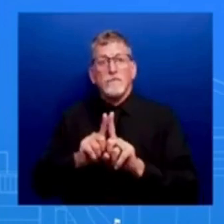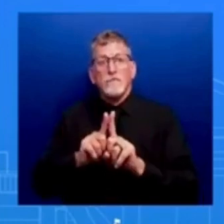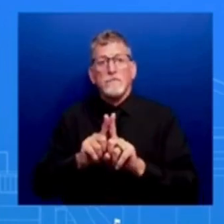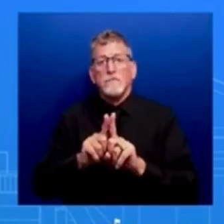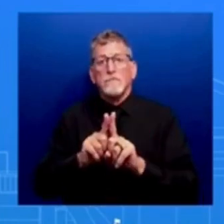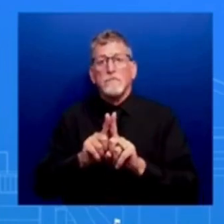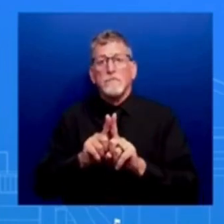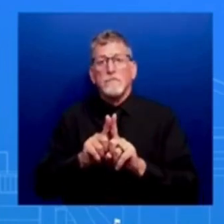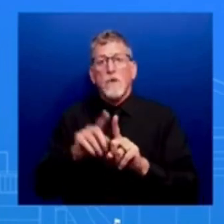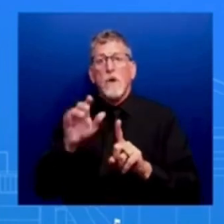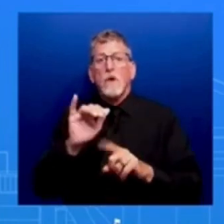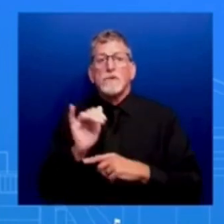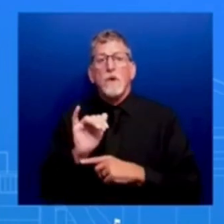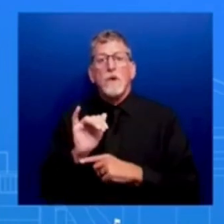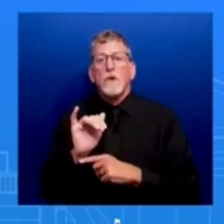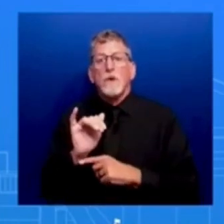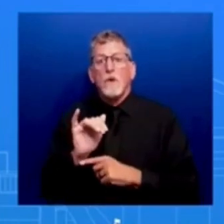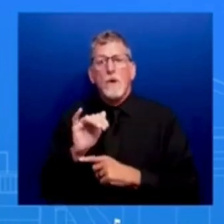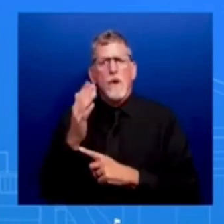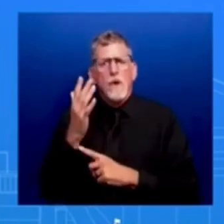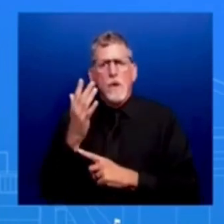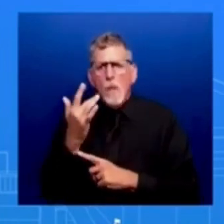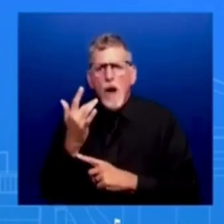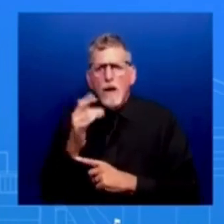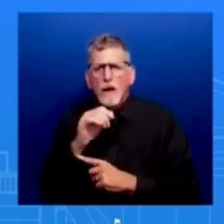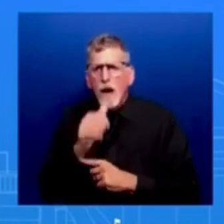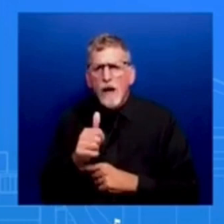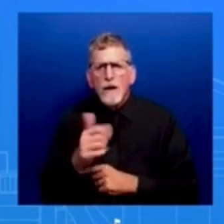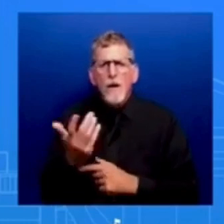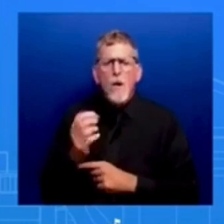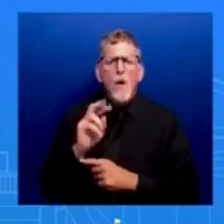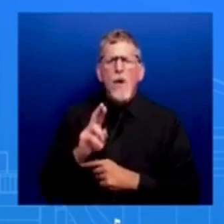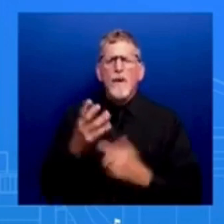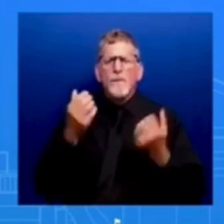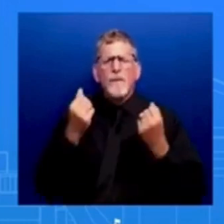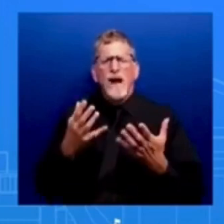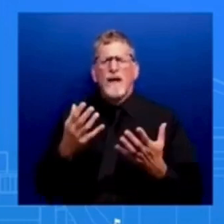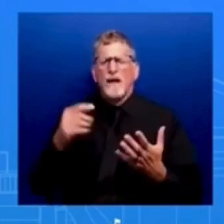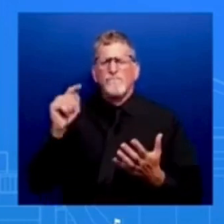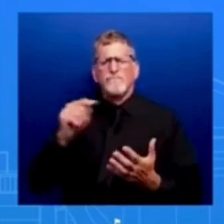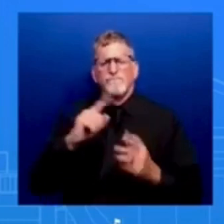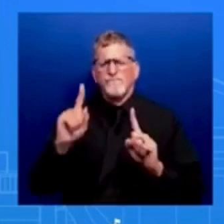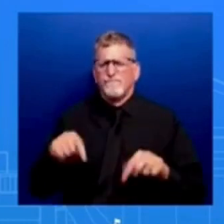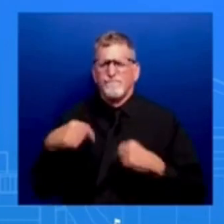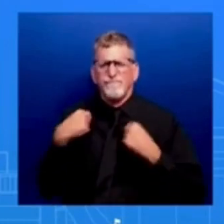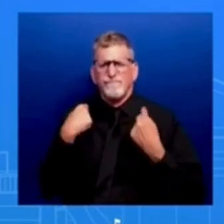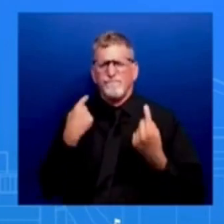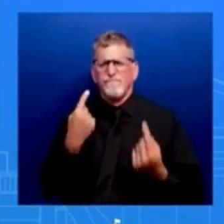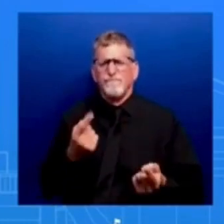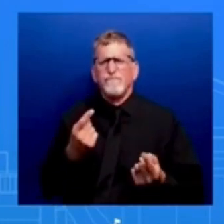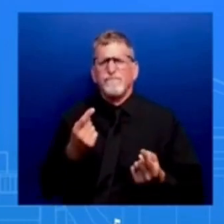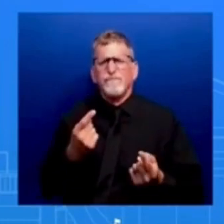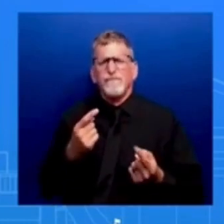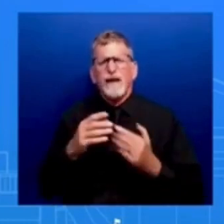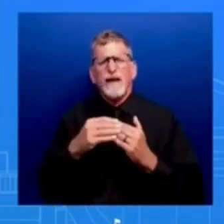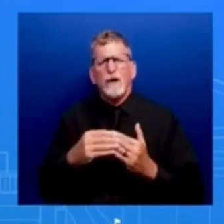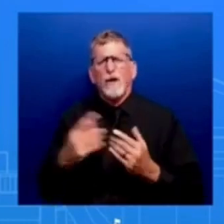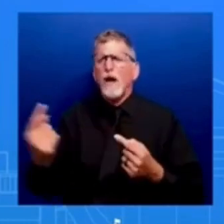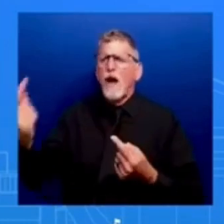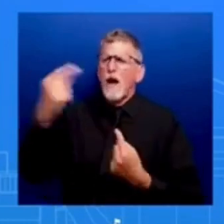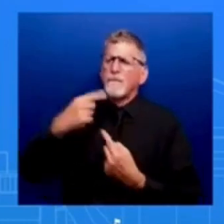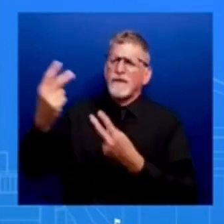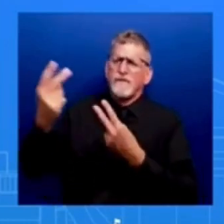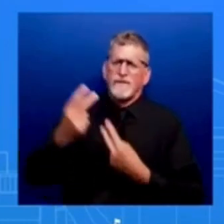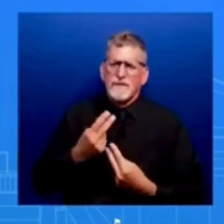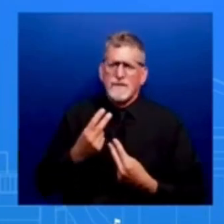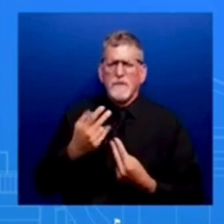all the other ones that have come previously, because there have been a lot of foreign leaders who have now come to the sticks, which many of us in the room in the past have not had that experience